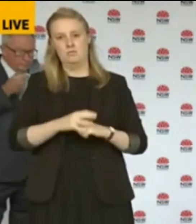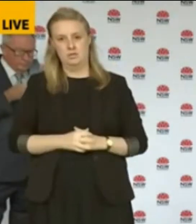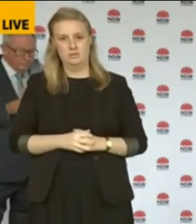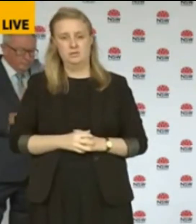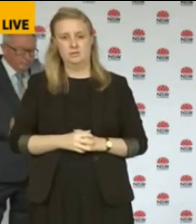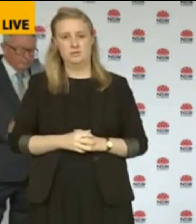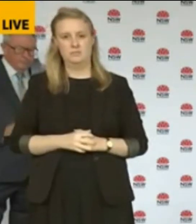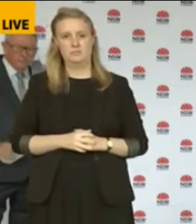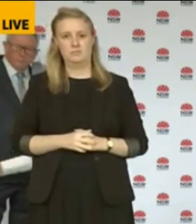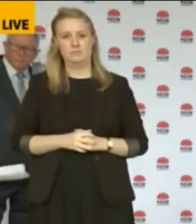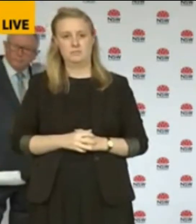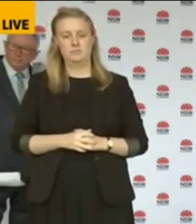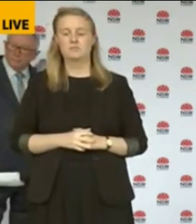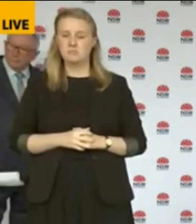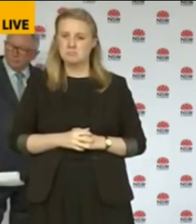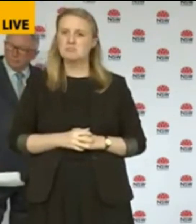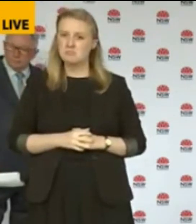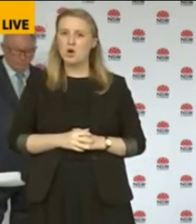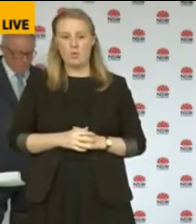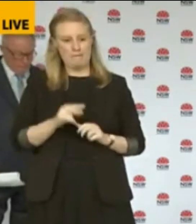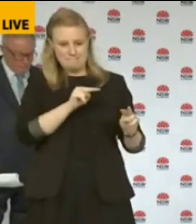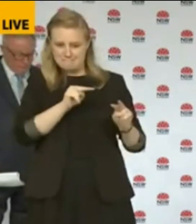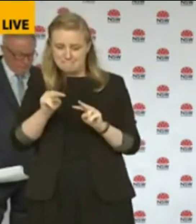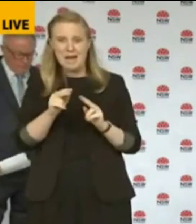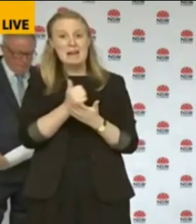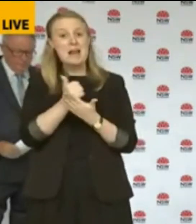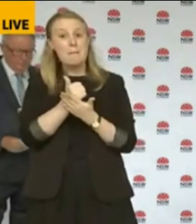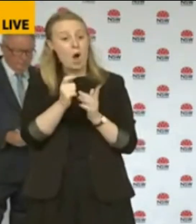Deputy Premier indicated, it was pleasing to see